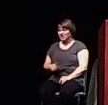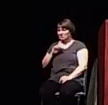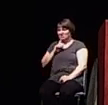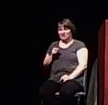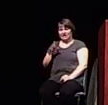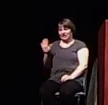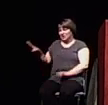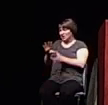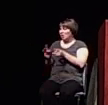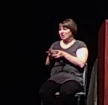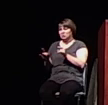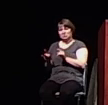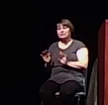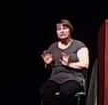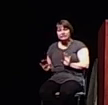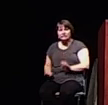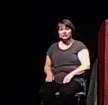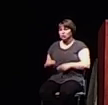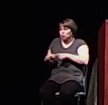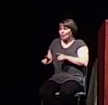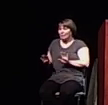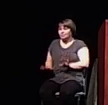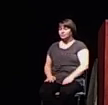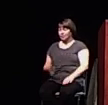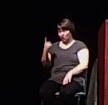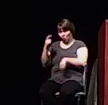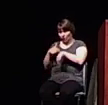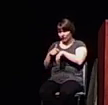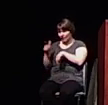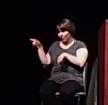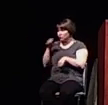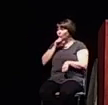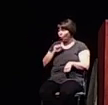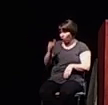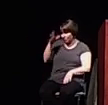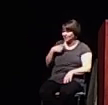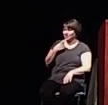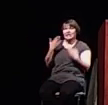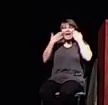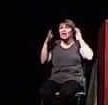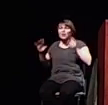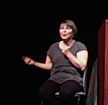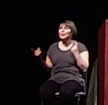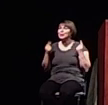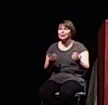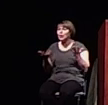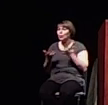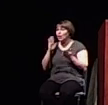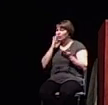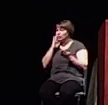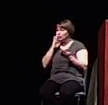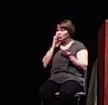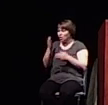in their comments. And at one point, the old man said, "I don't know what it's gonna take to get these people to